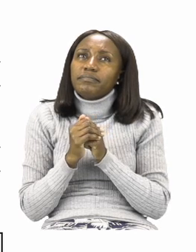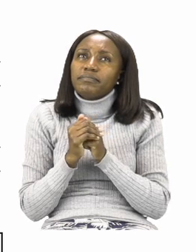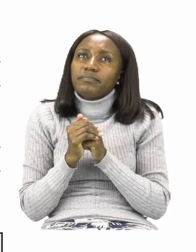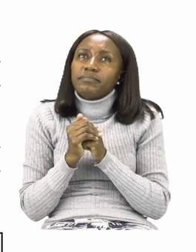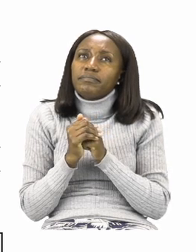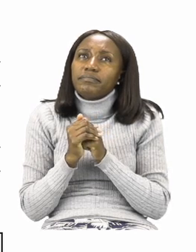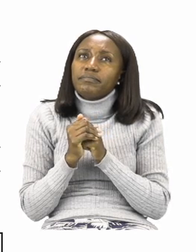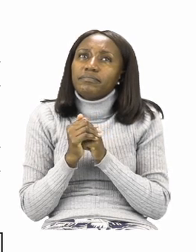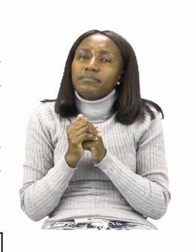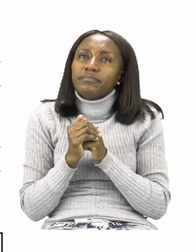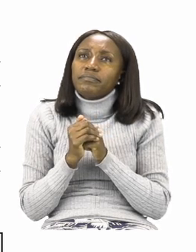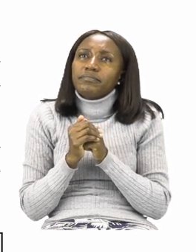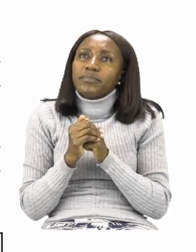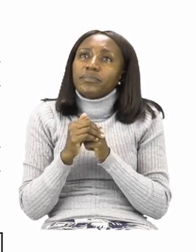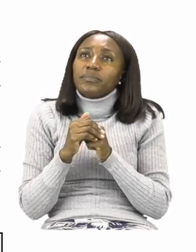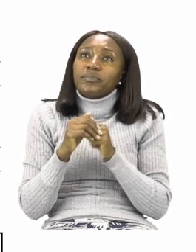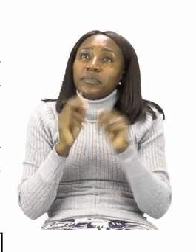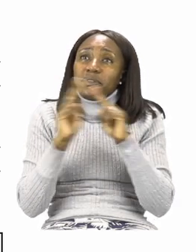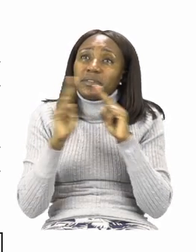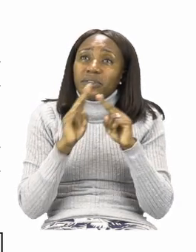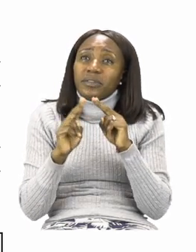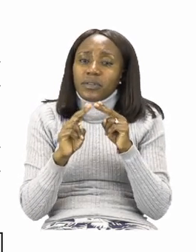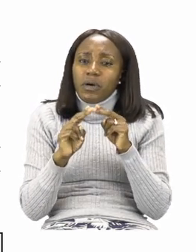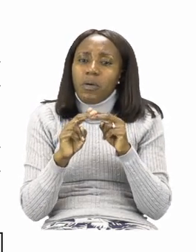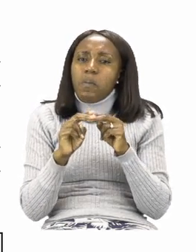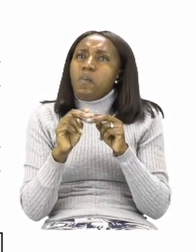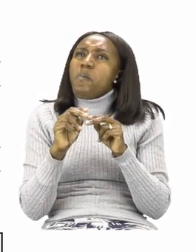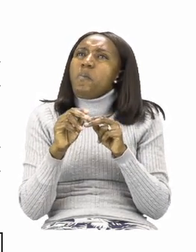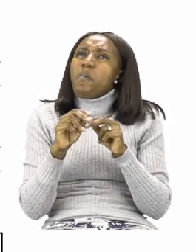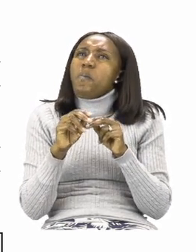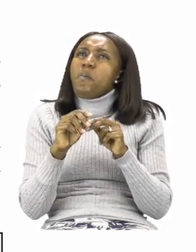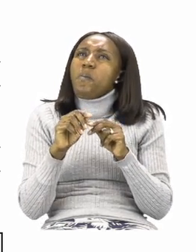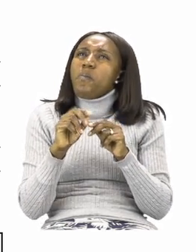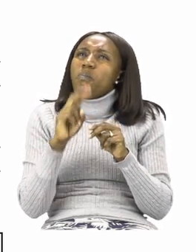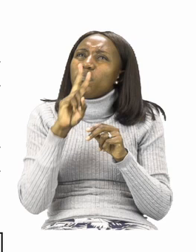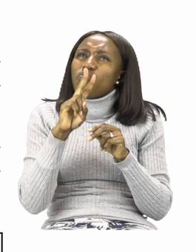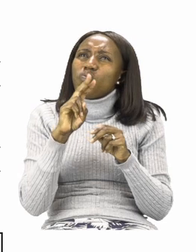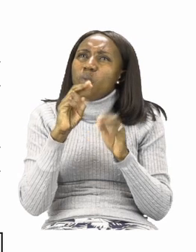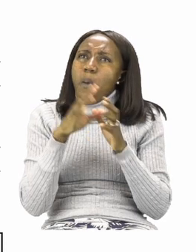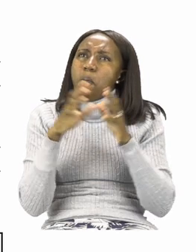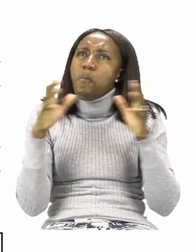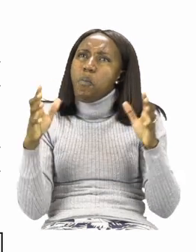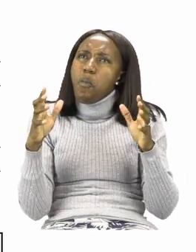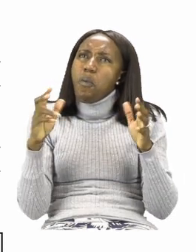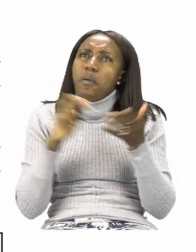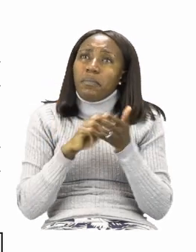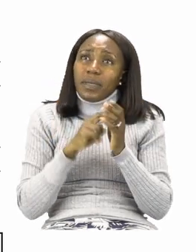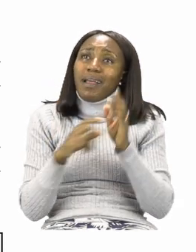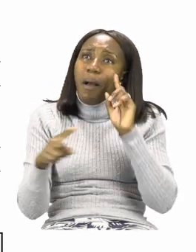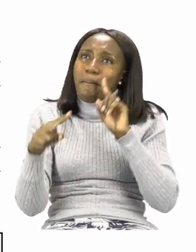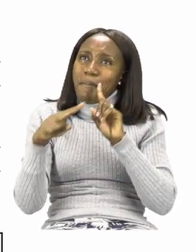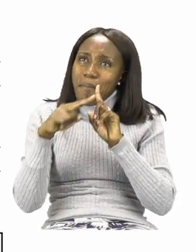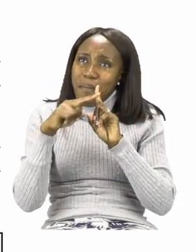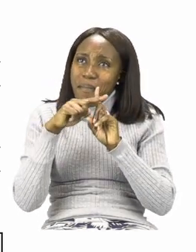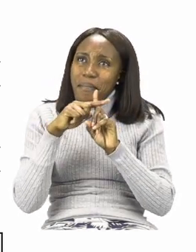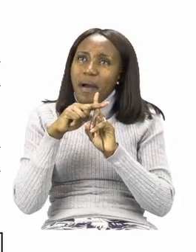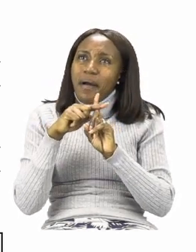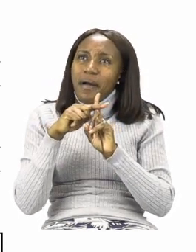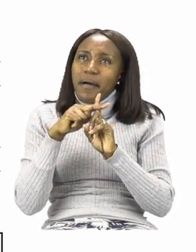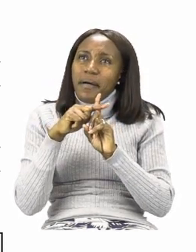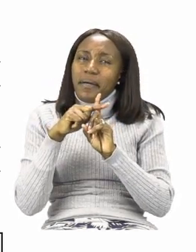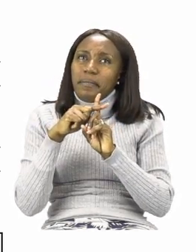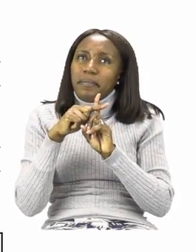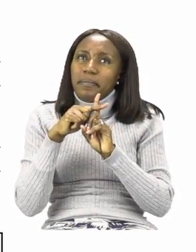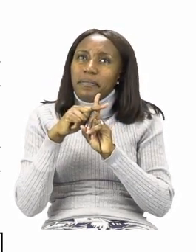It says, what is 2 more than? If it says more